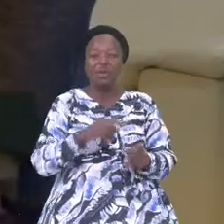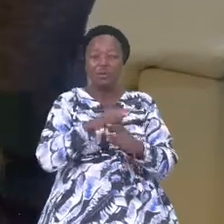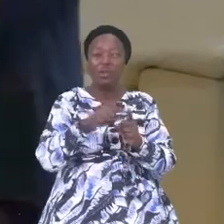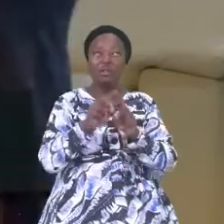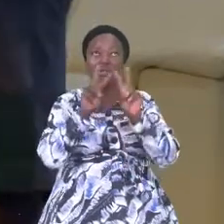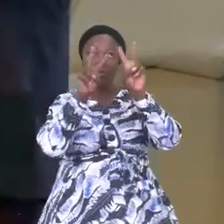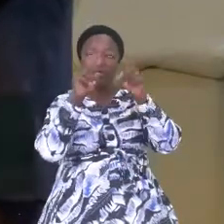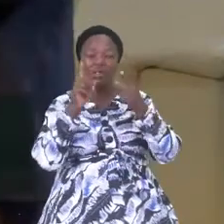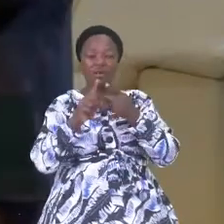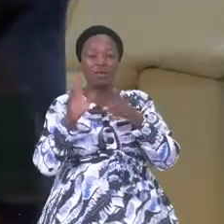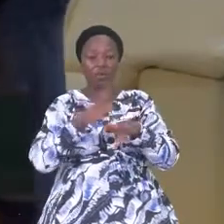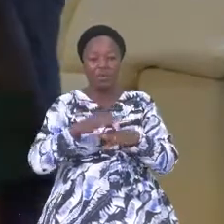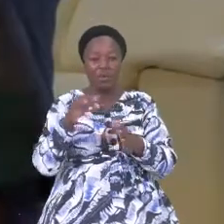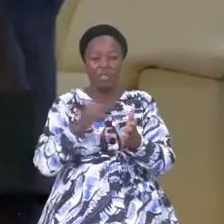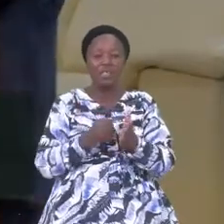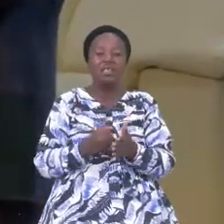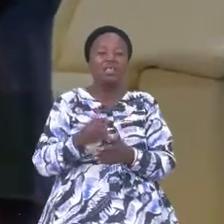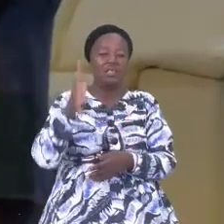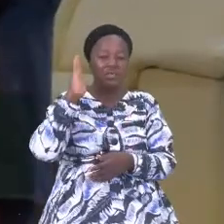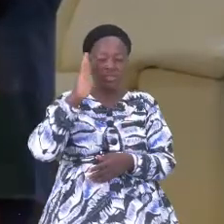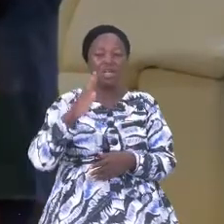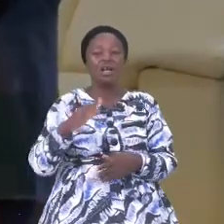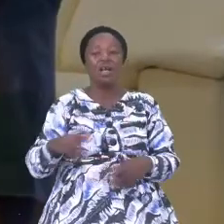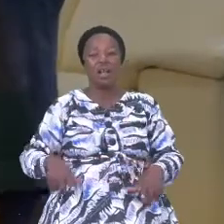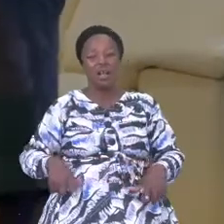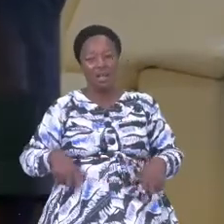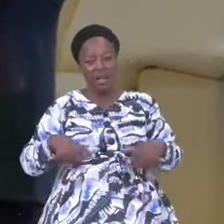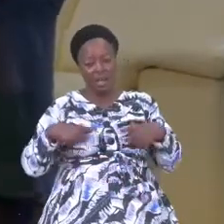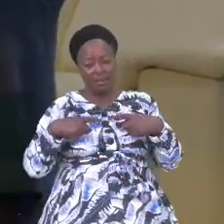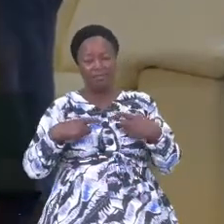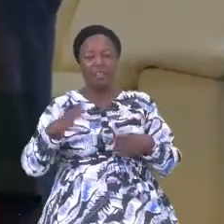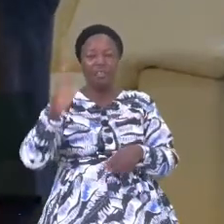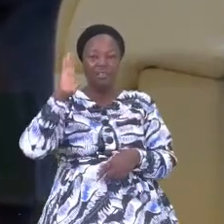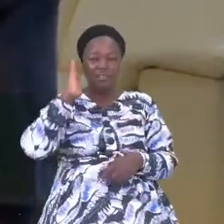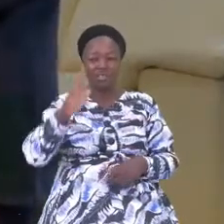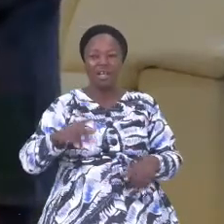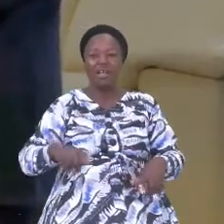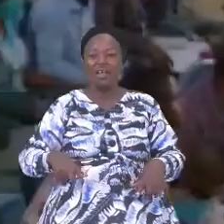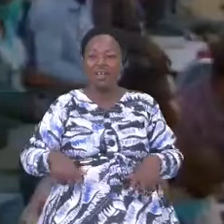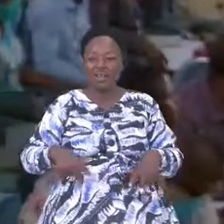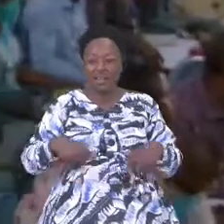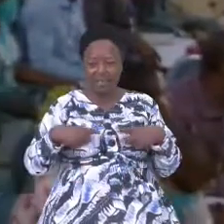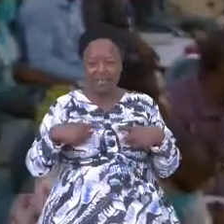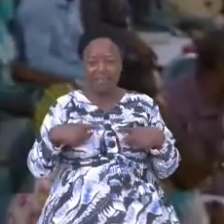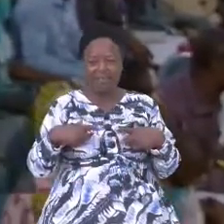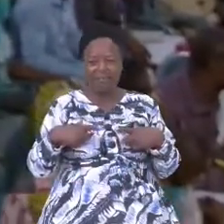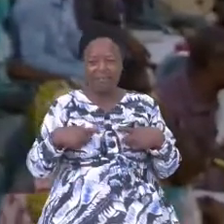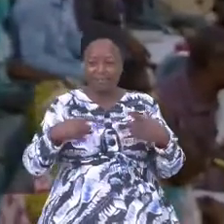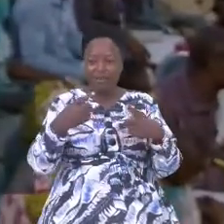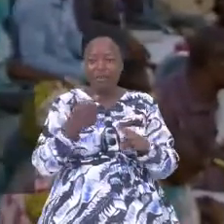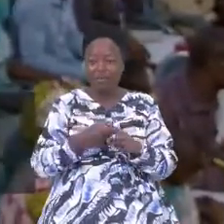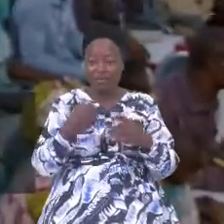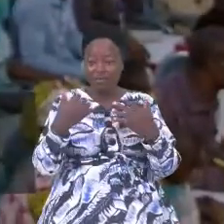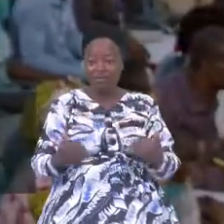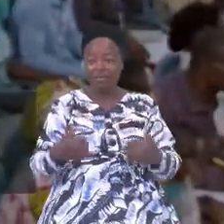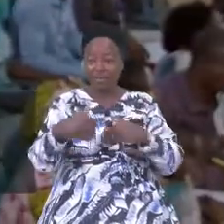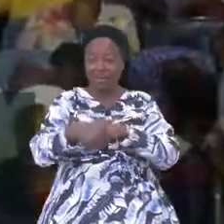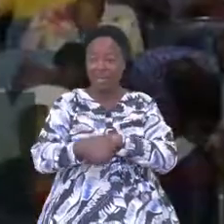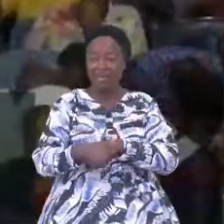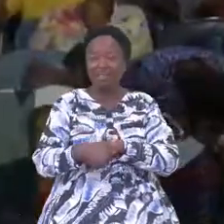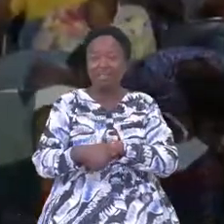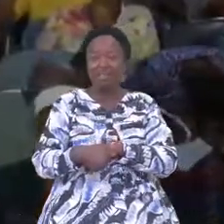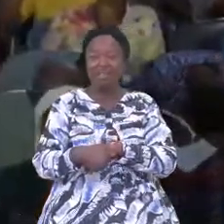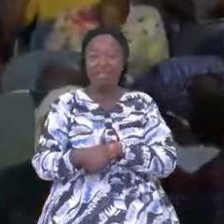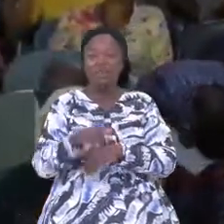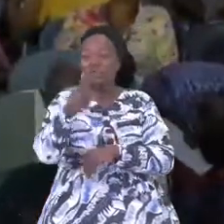upon it, shall live. Shall live. From tonight, you don't